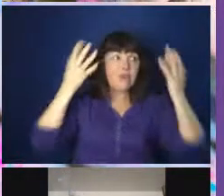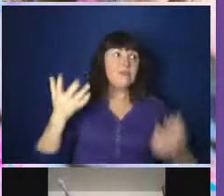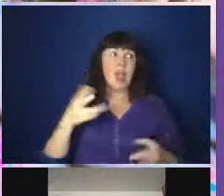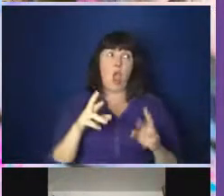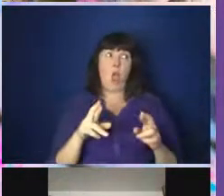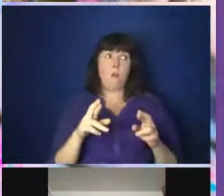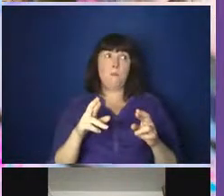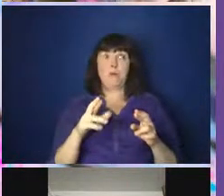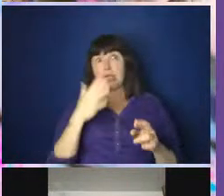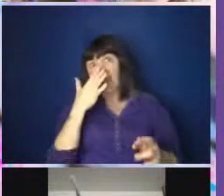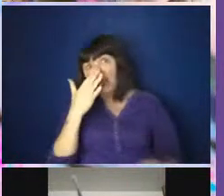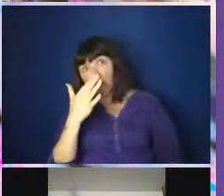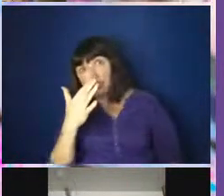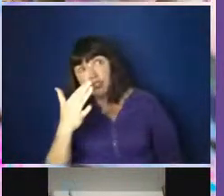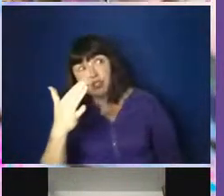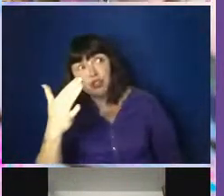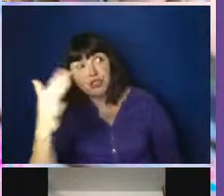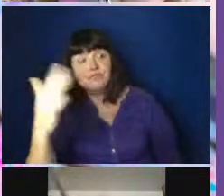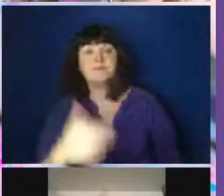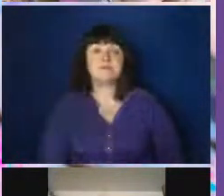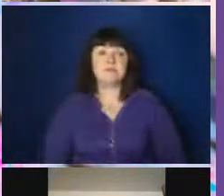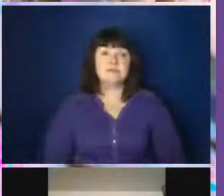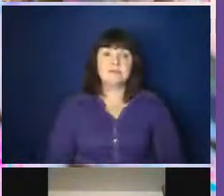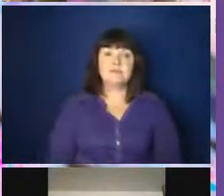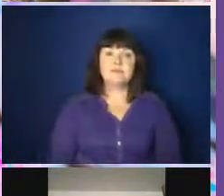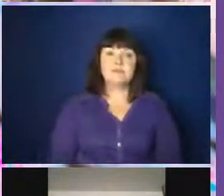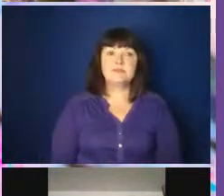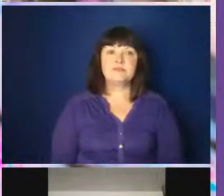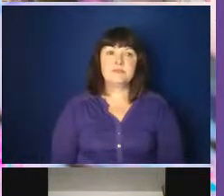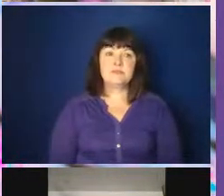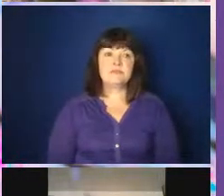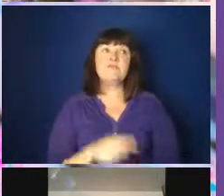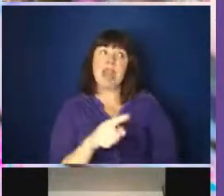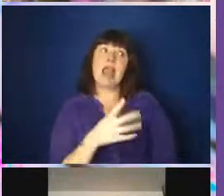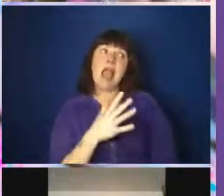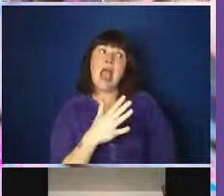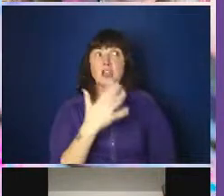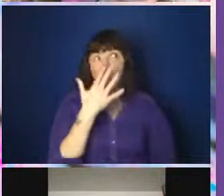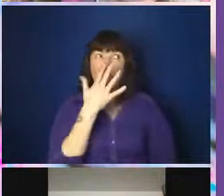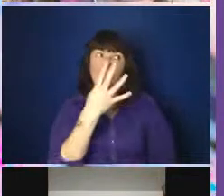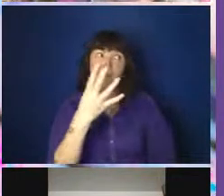as I mature. As you're 54. Yes, I